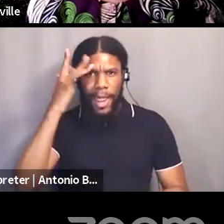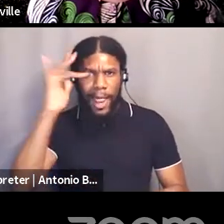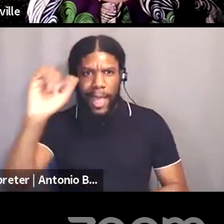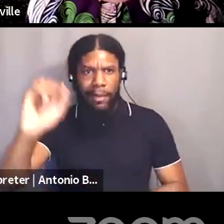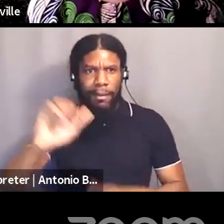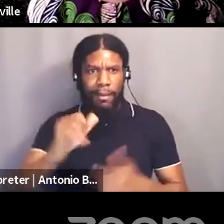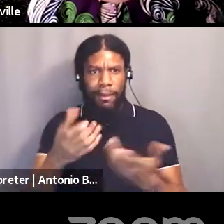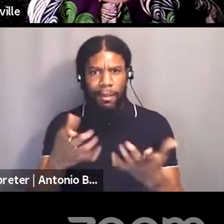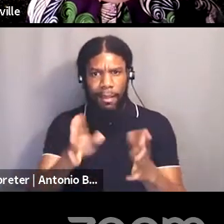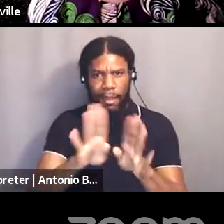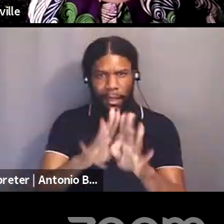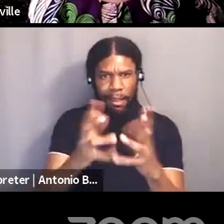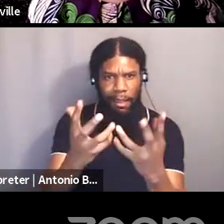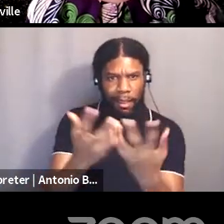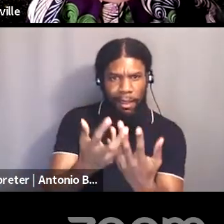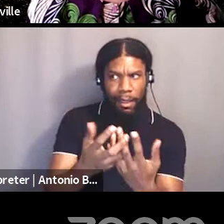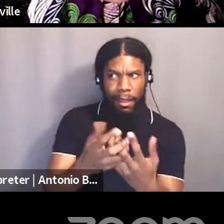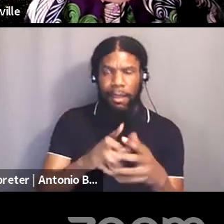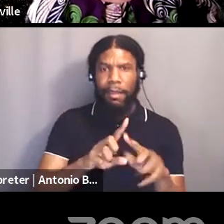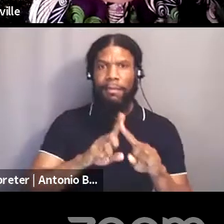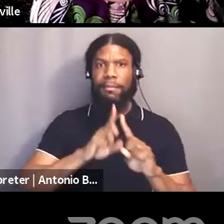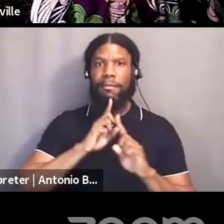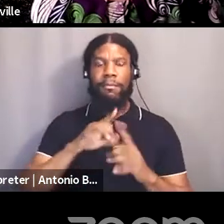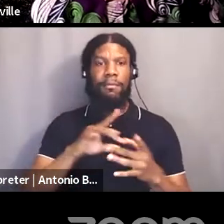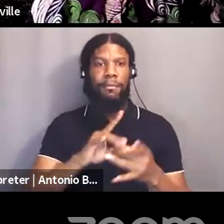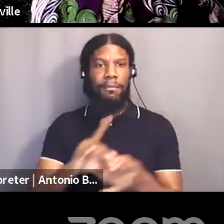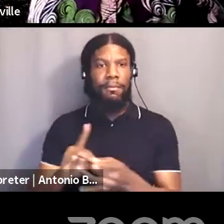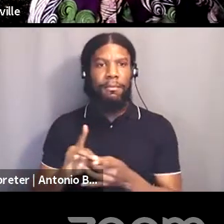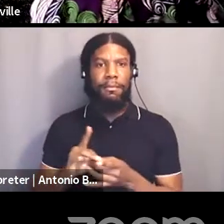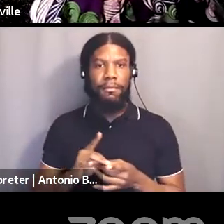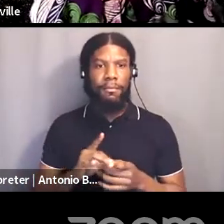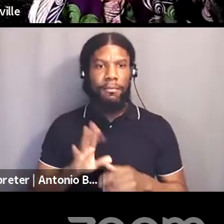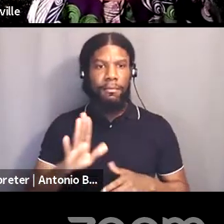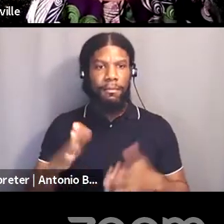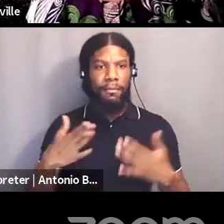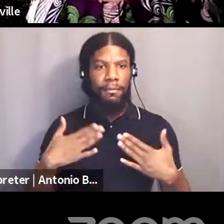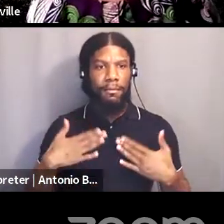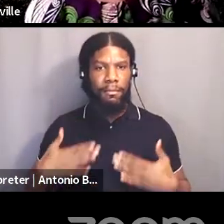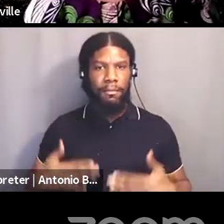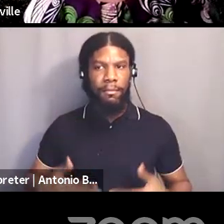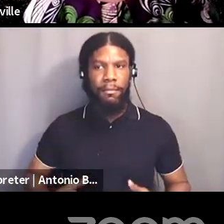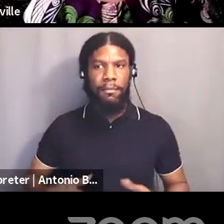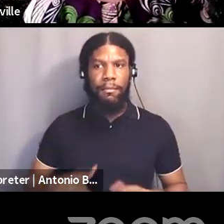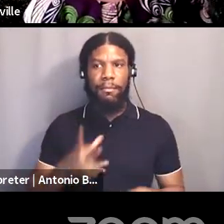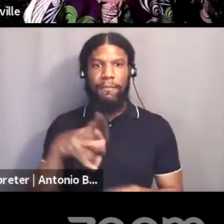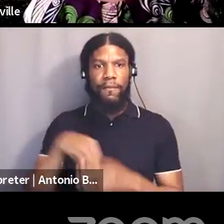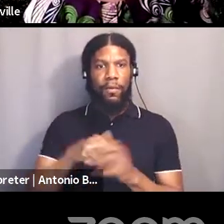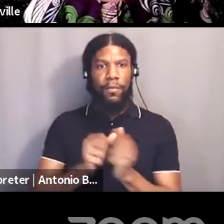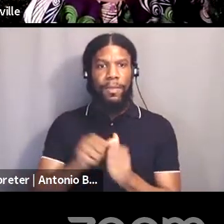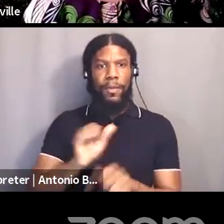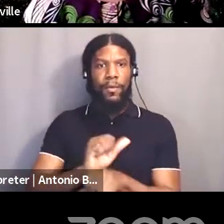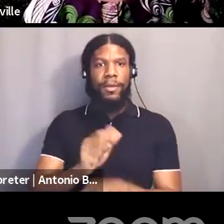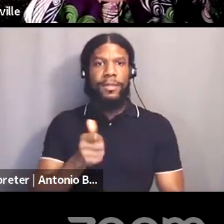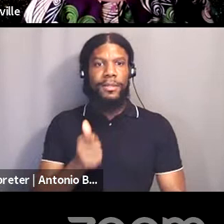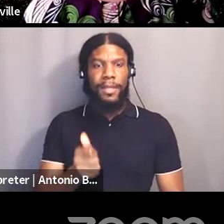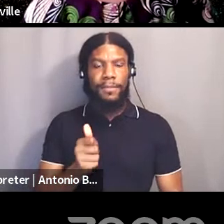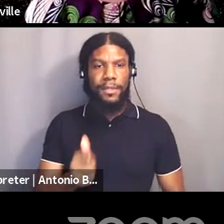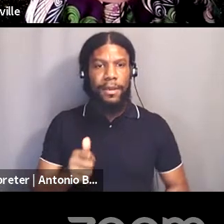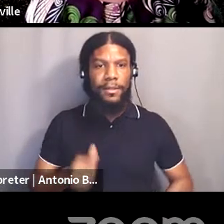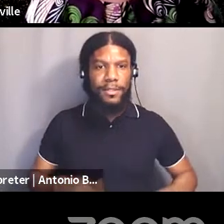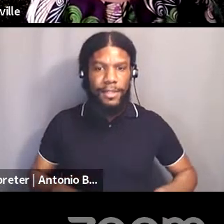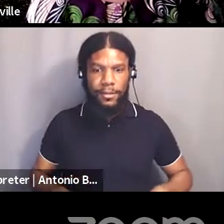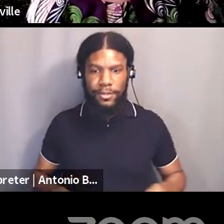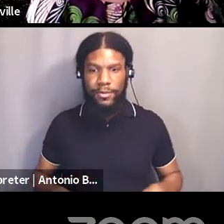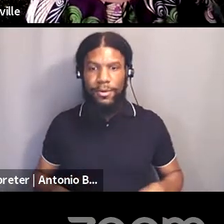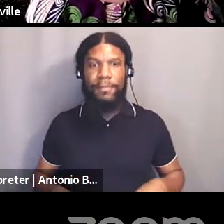your body in relation to the work itself. So can you talk from a curatorial perspective about the conversation that you hoped